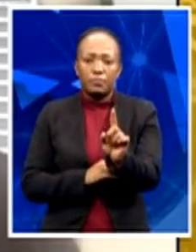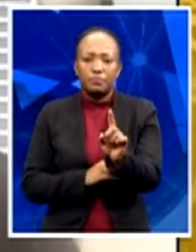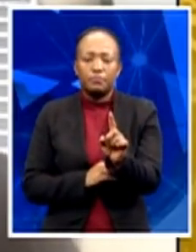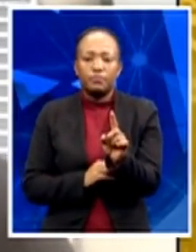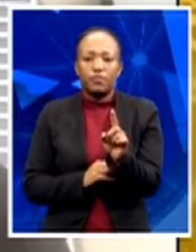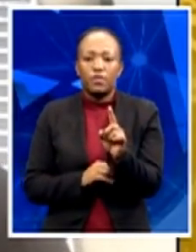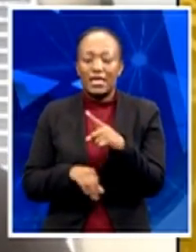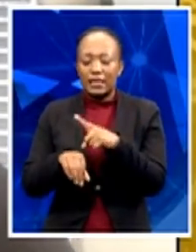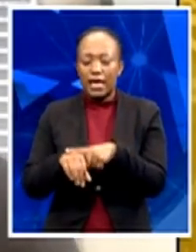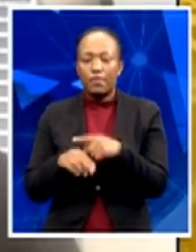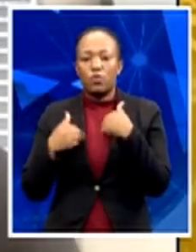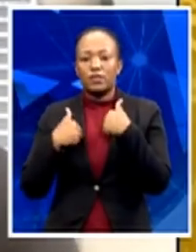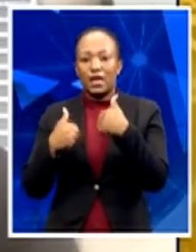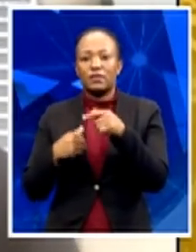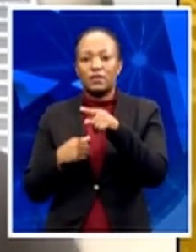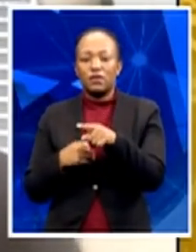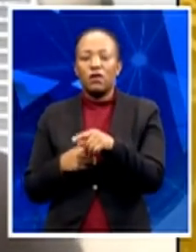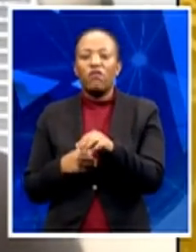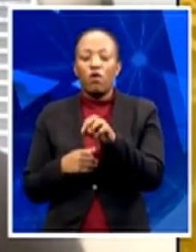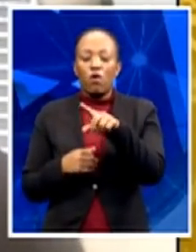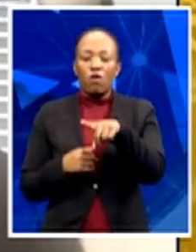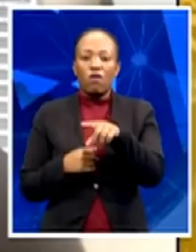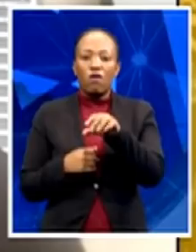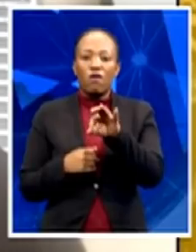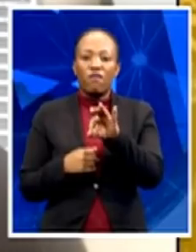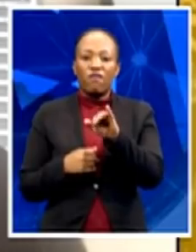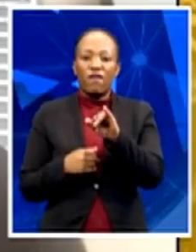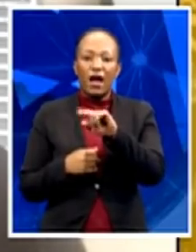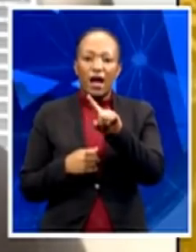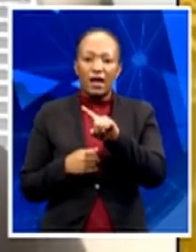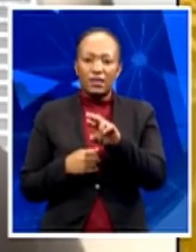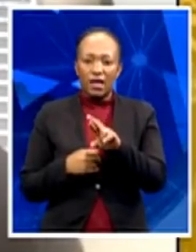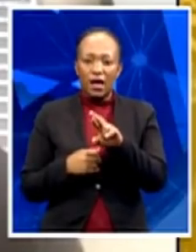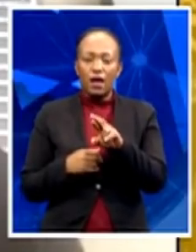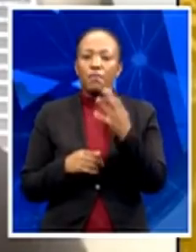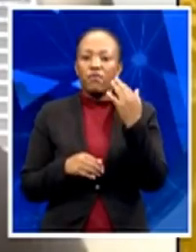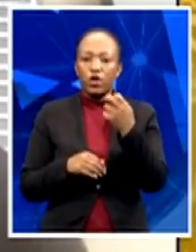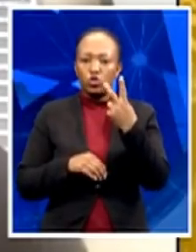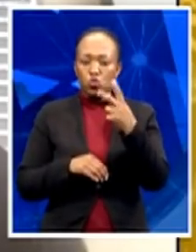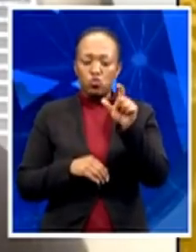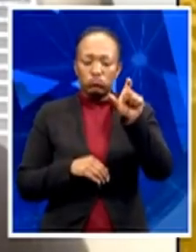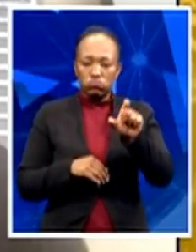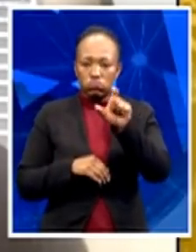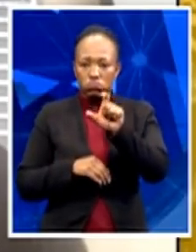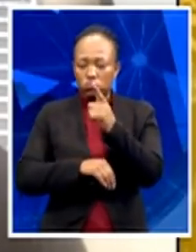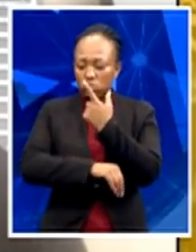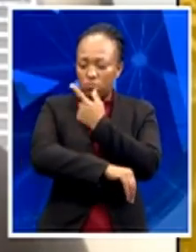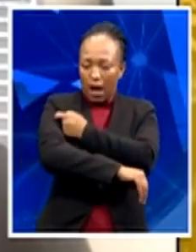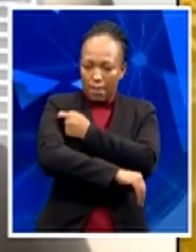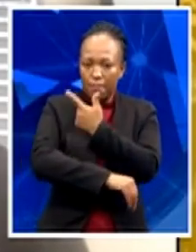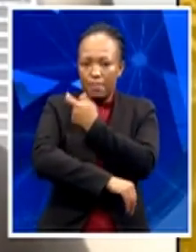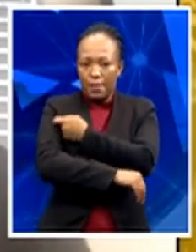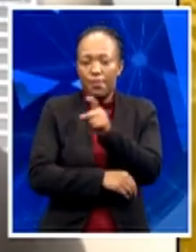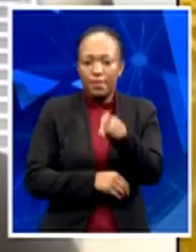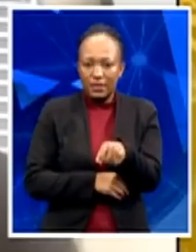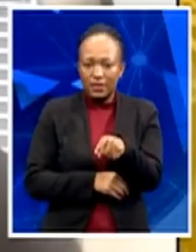Pfizer vaccine, where it's 2 jabs, is that firstly, it was indicated that it would be 21 days between the